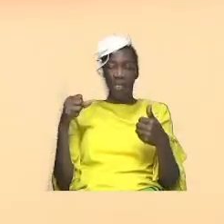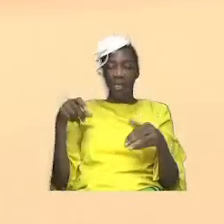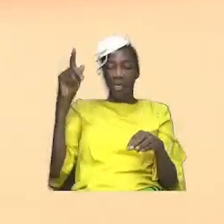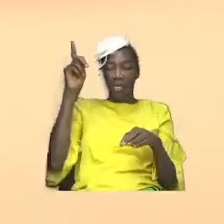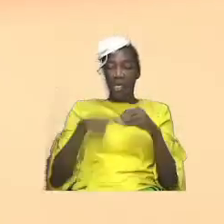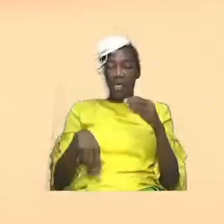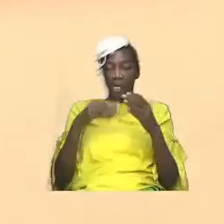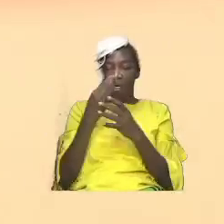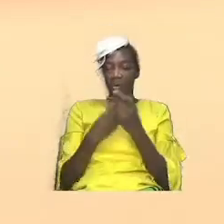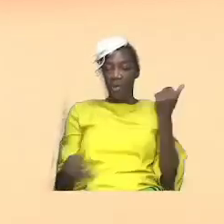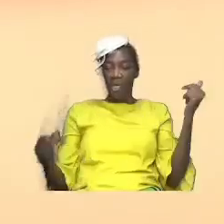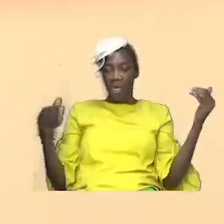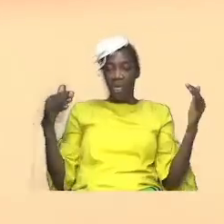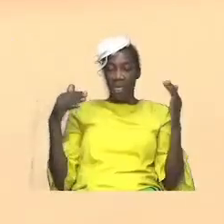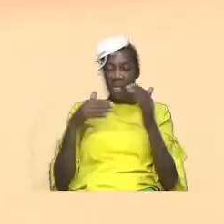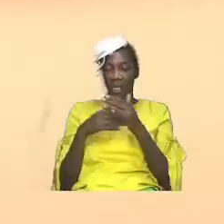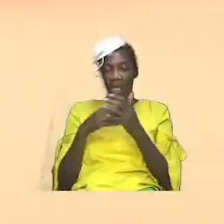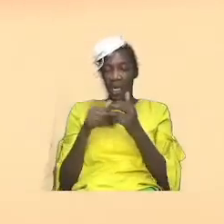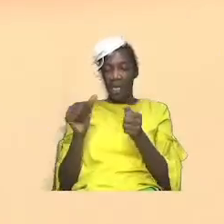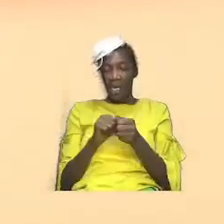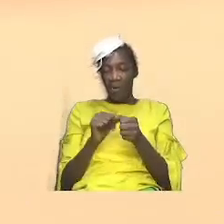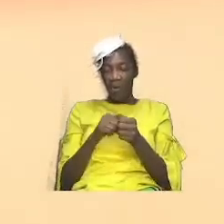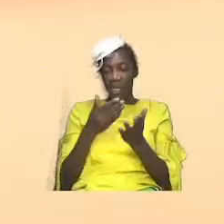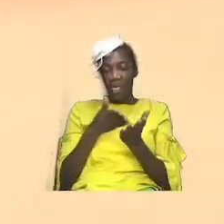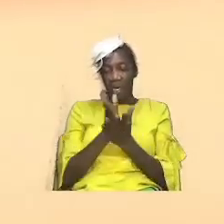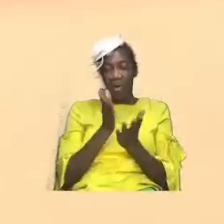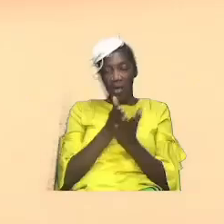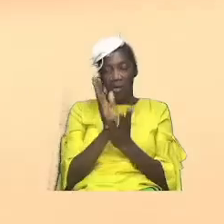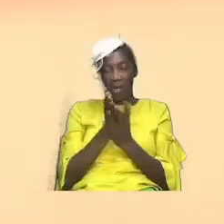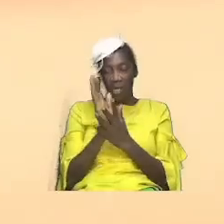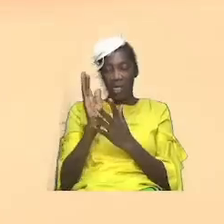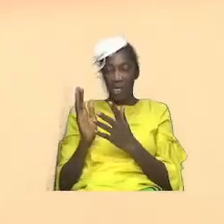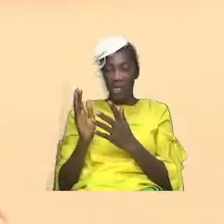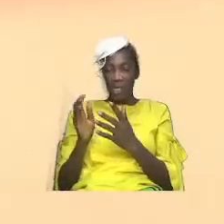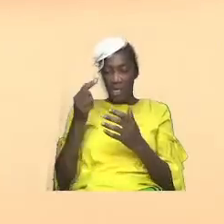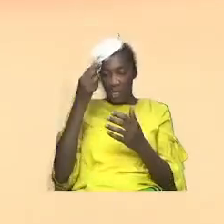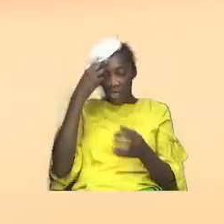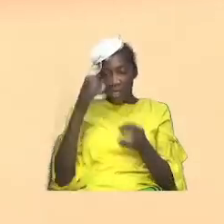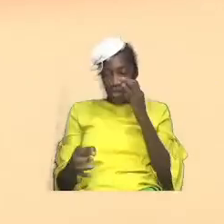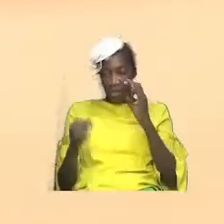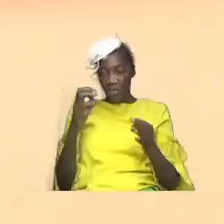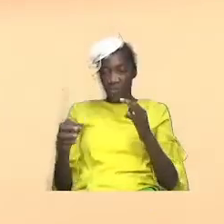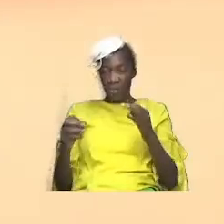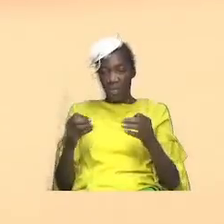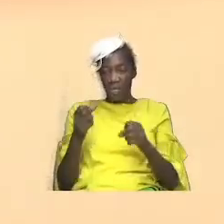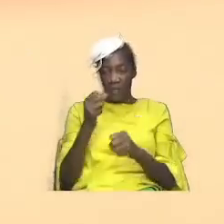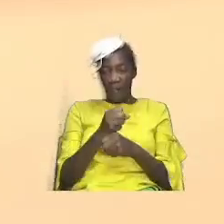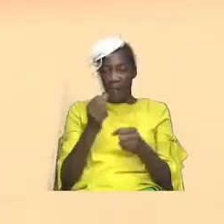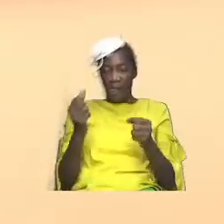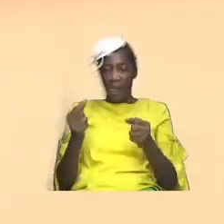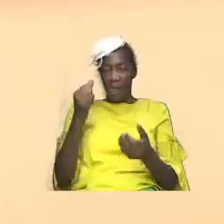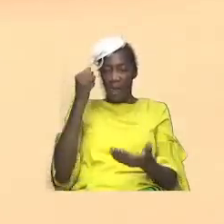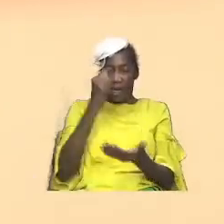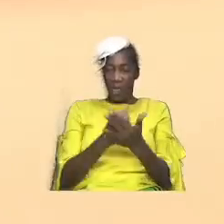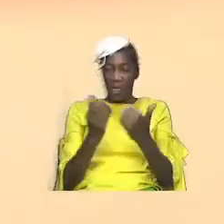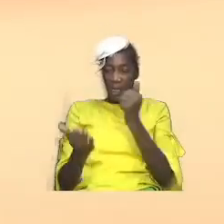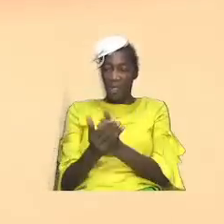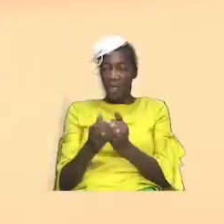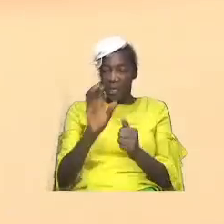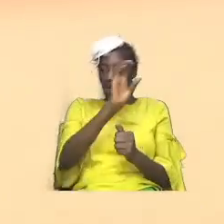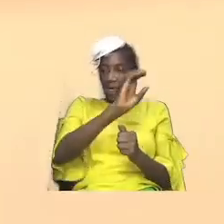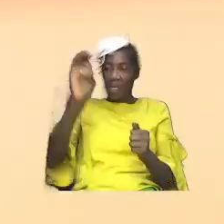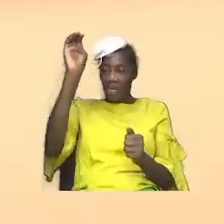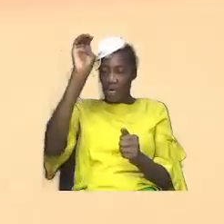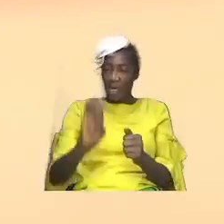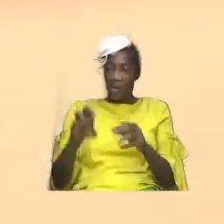be lost again and everything is all right and the judgment took place at Calvary. And all of that. We have placed that into